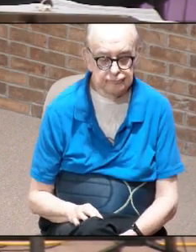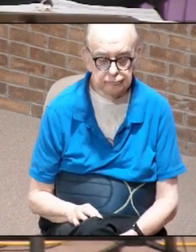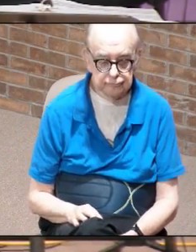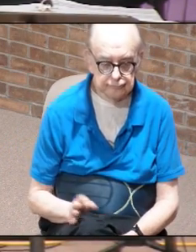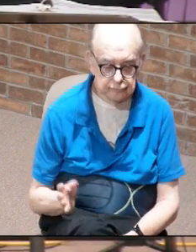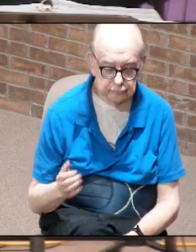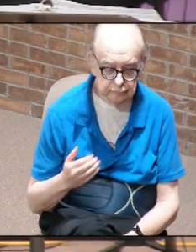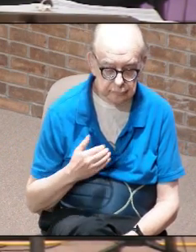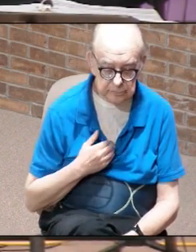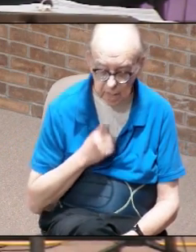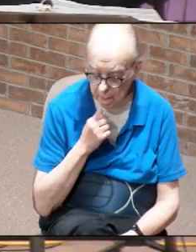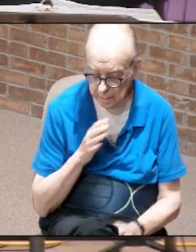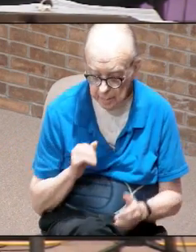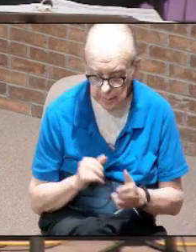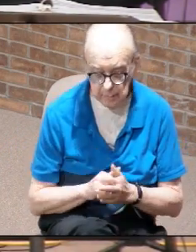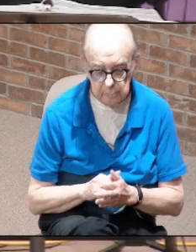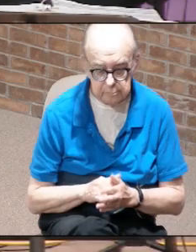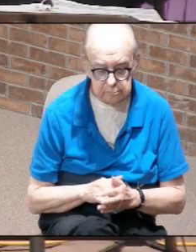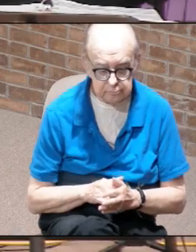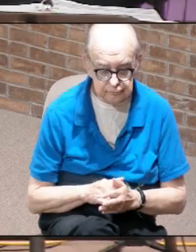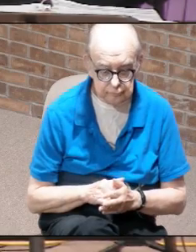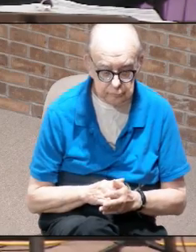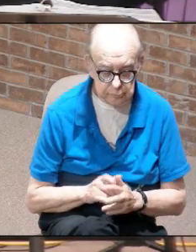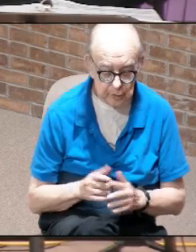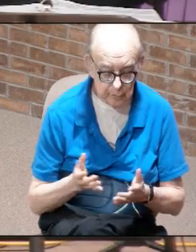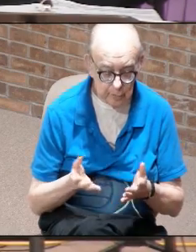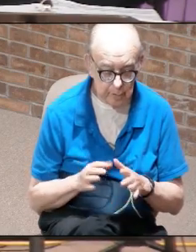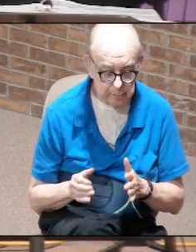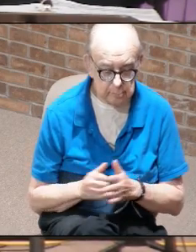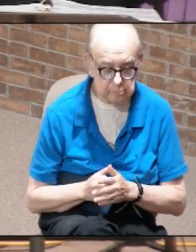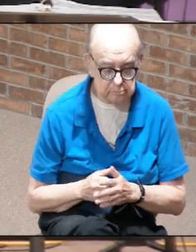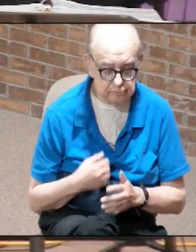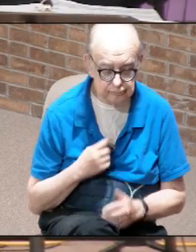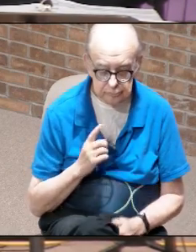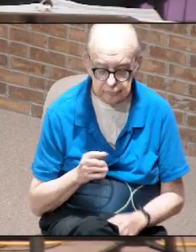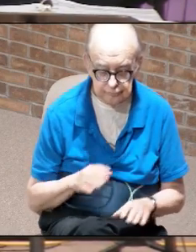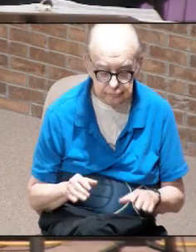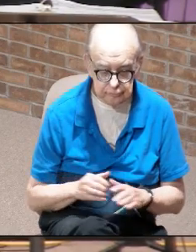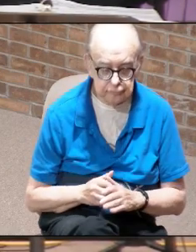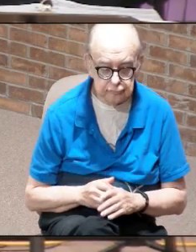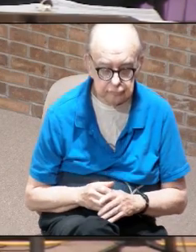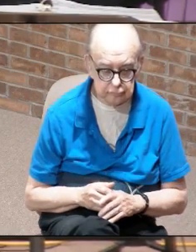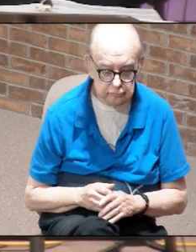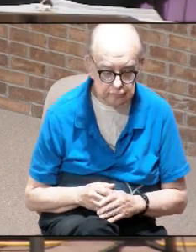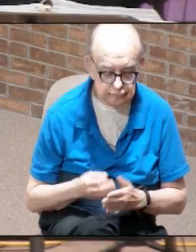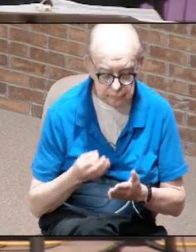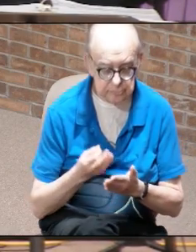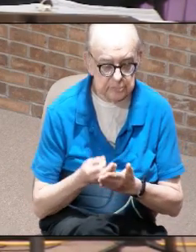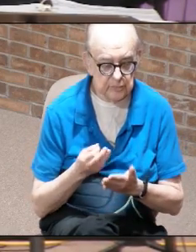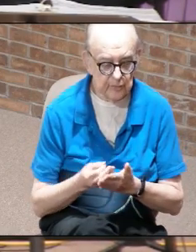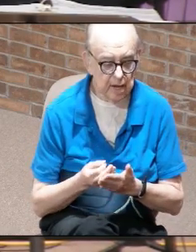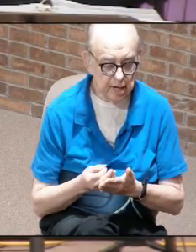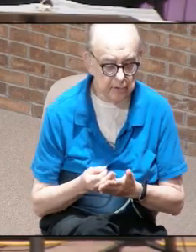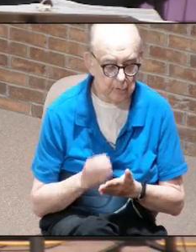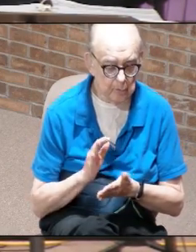you haven't ever done it, but you would like to. We actually have done a financial